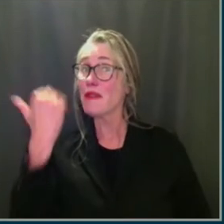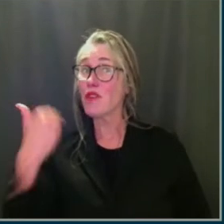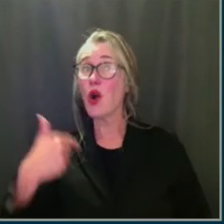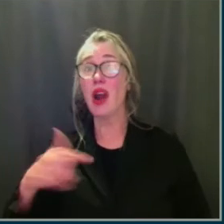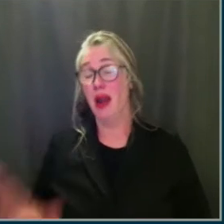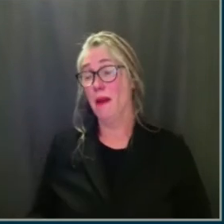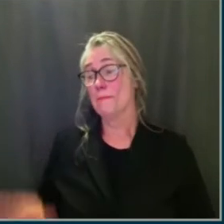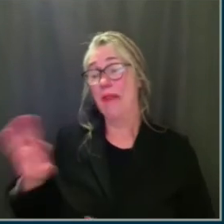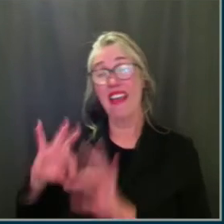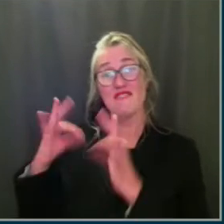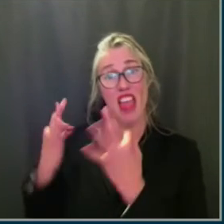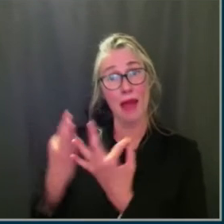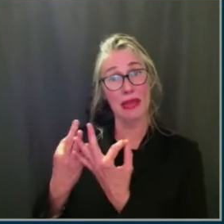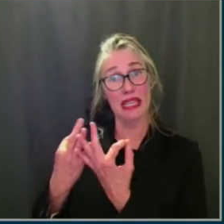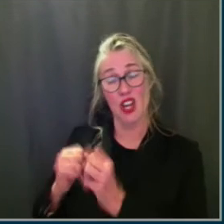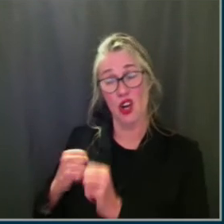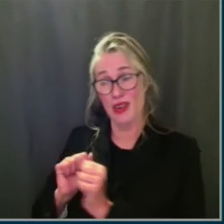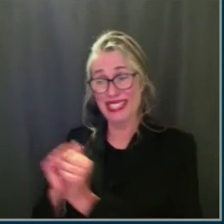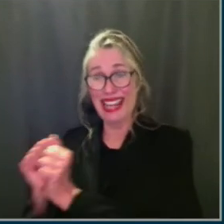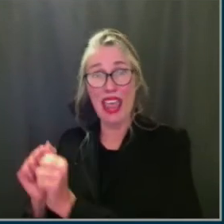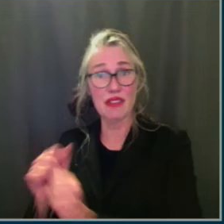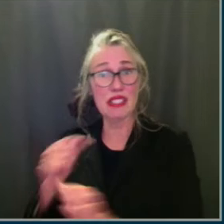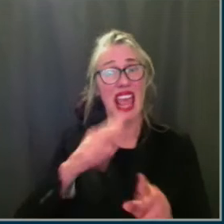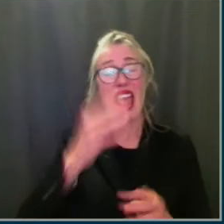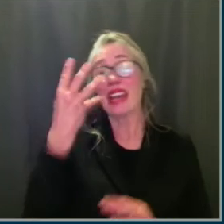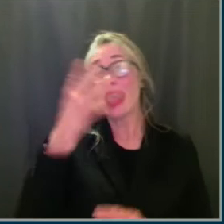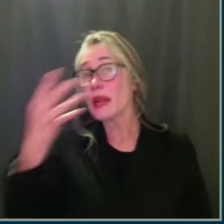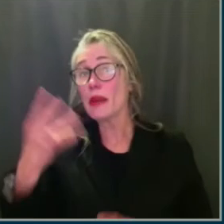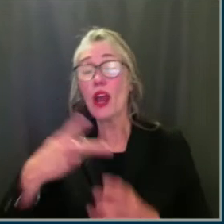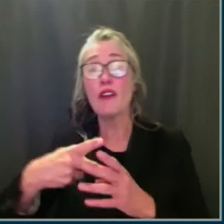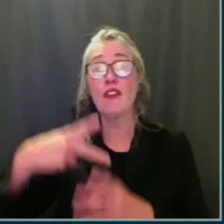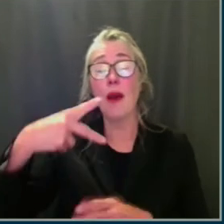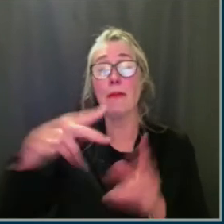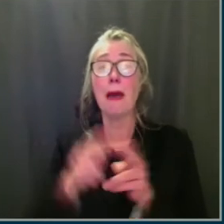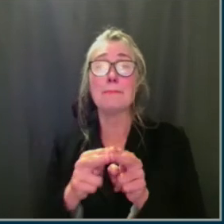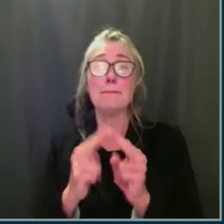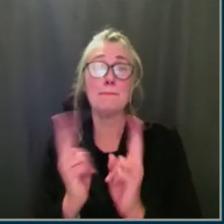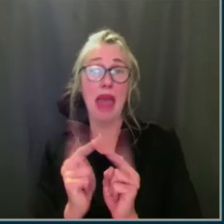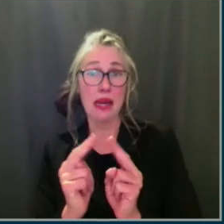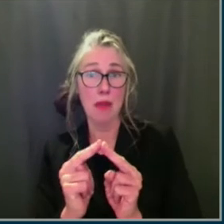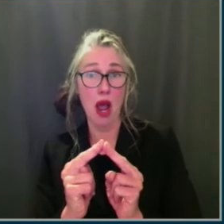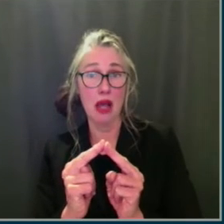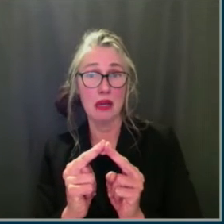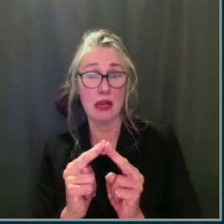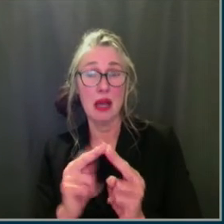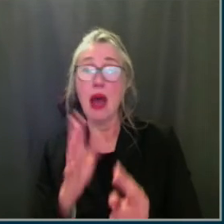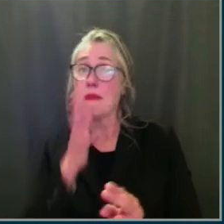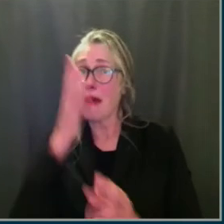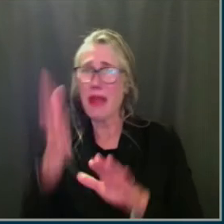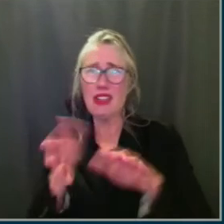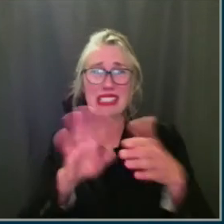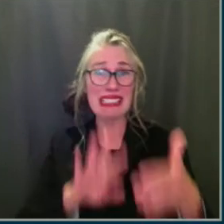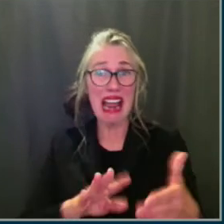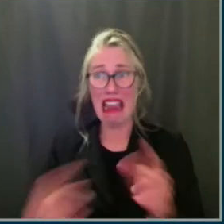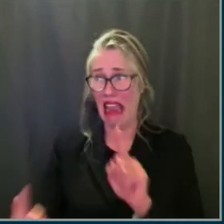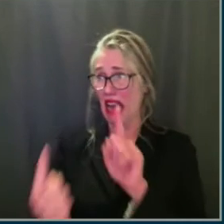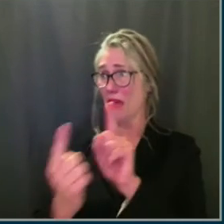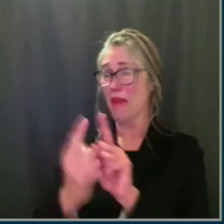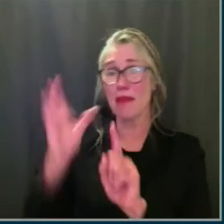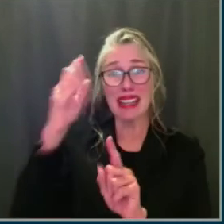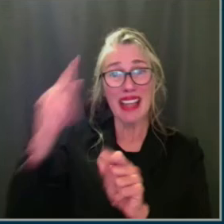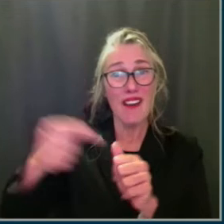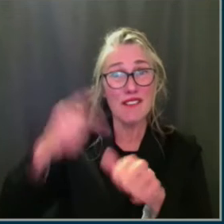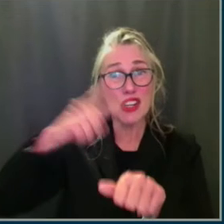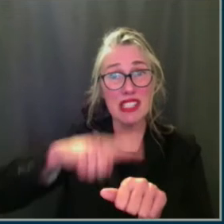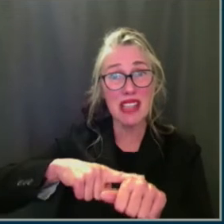my only parent to cancer when I was 6 years old, and I ended up being raised by a cousin who I met for the first time when I showed up on her doorstep. We